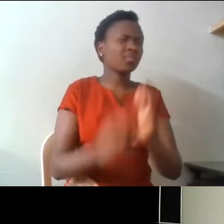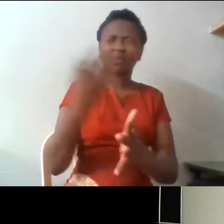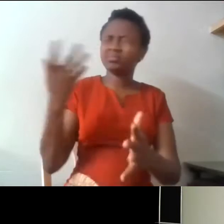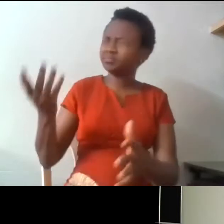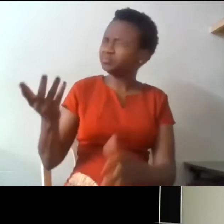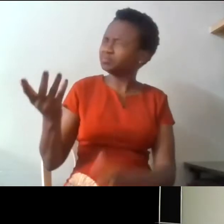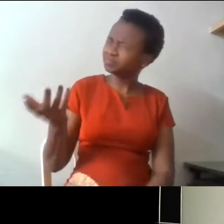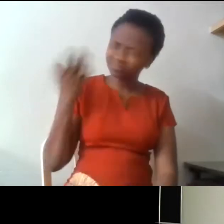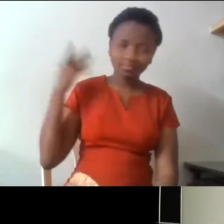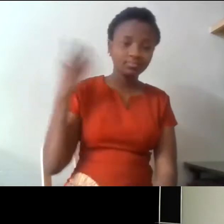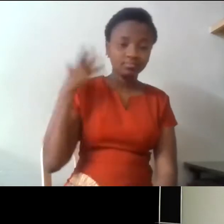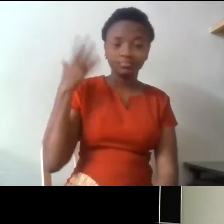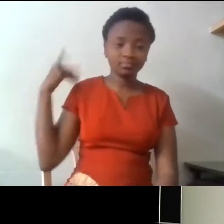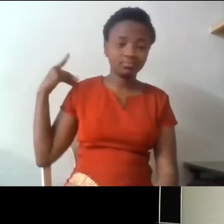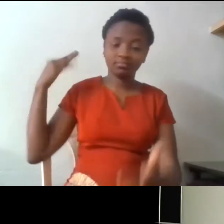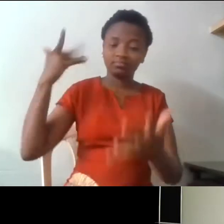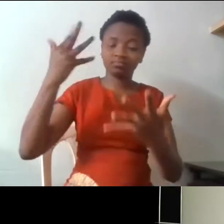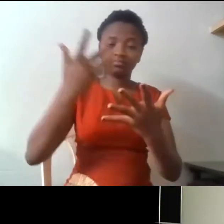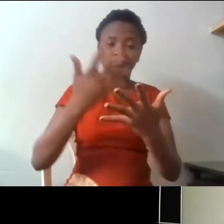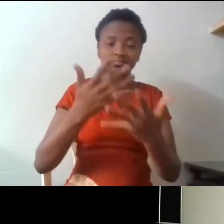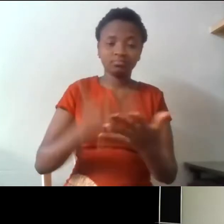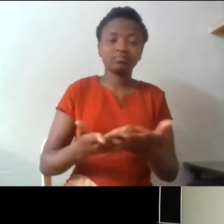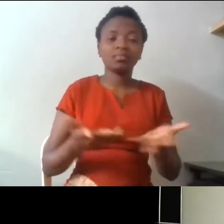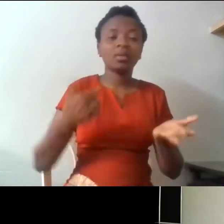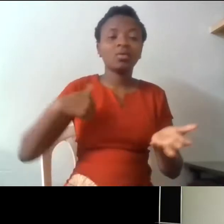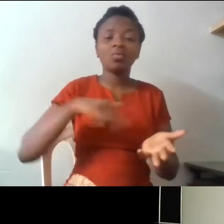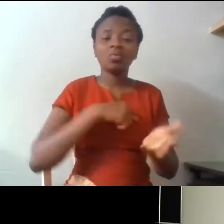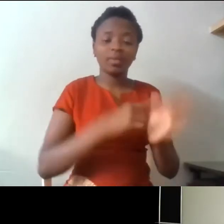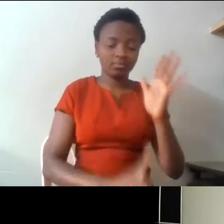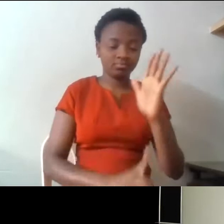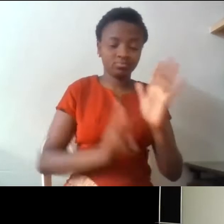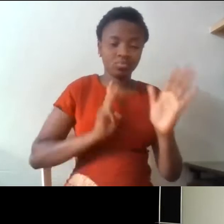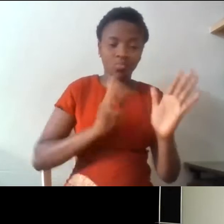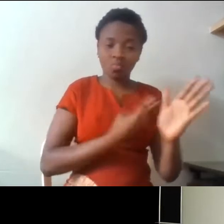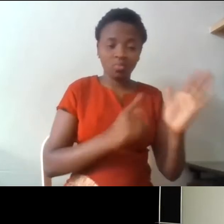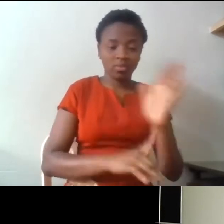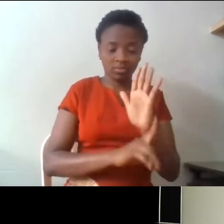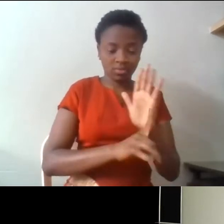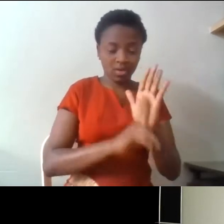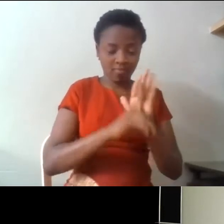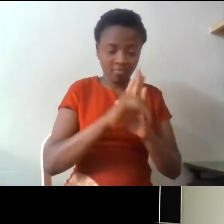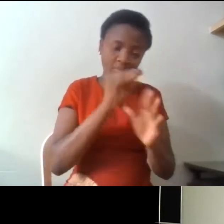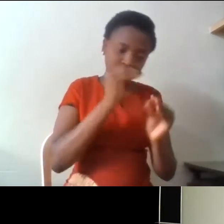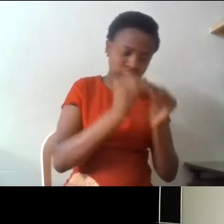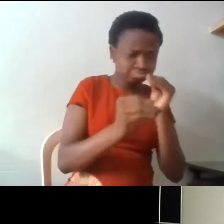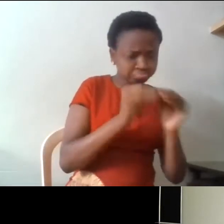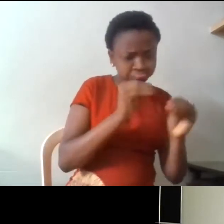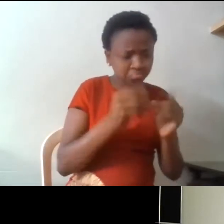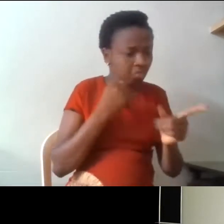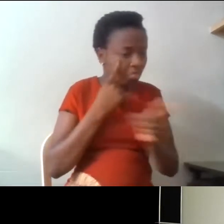pandemic. We have developed a call to action. We have